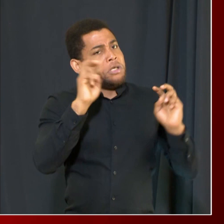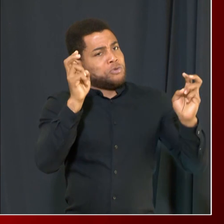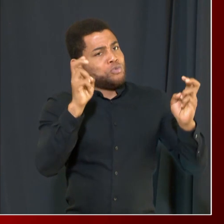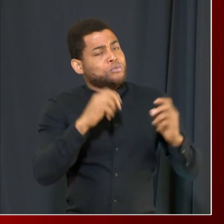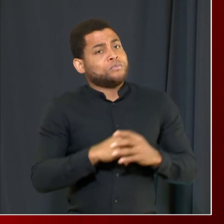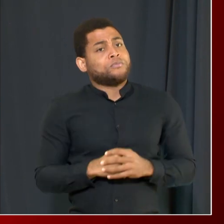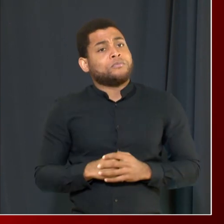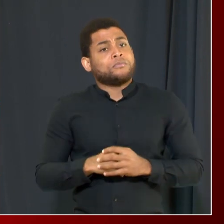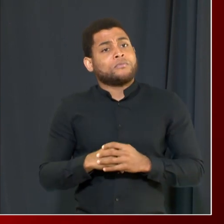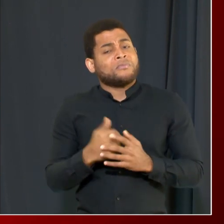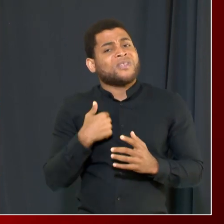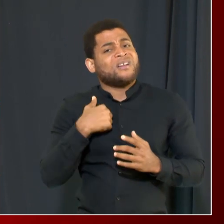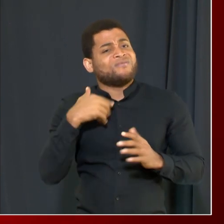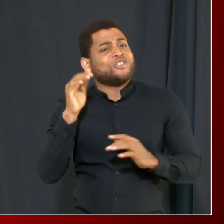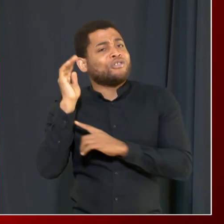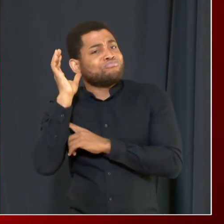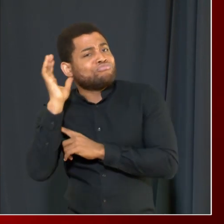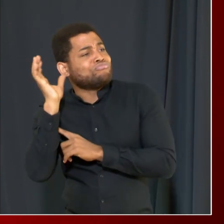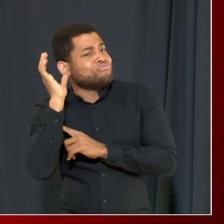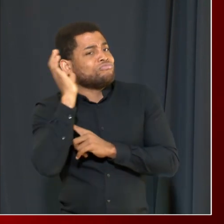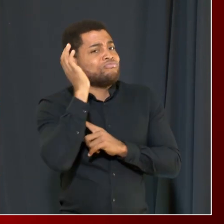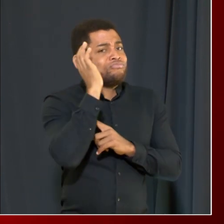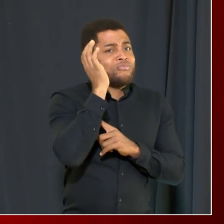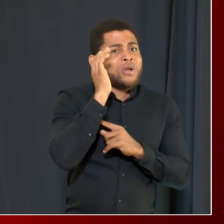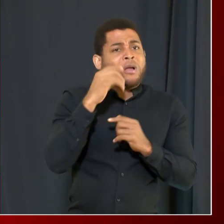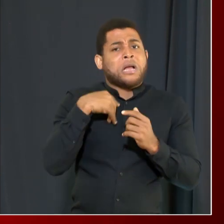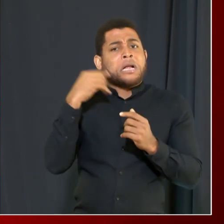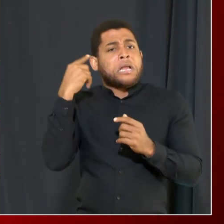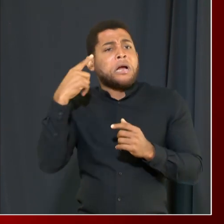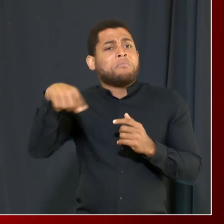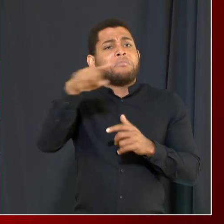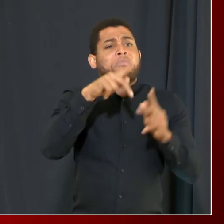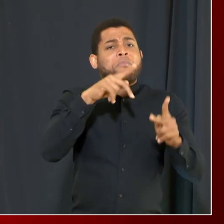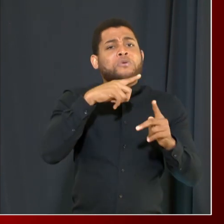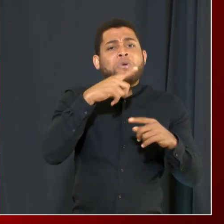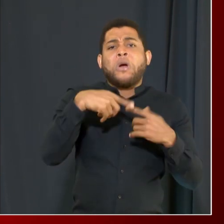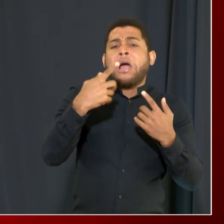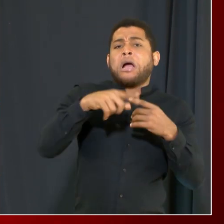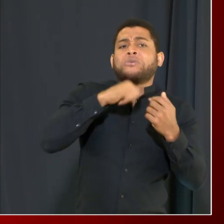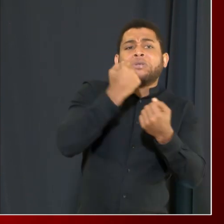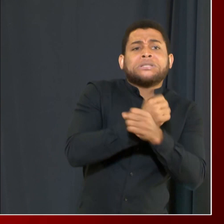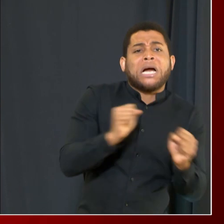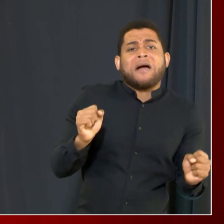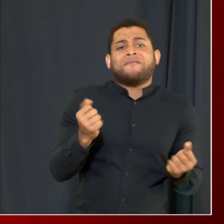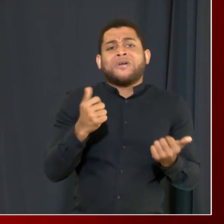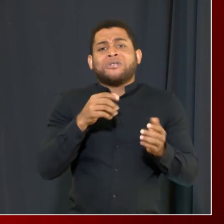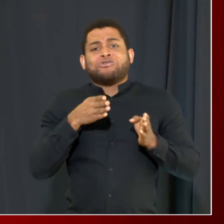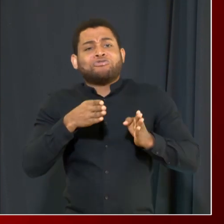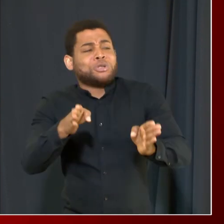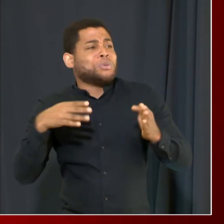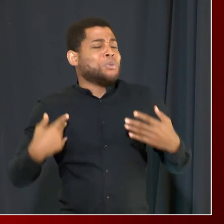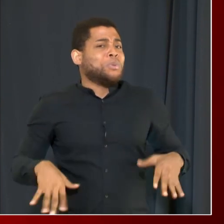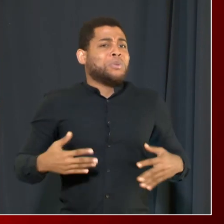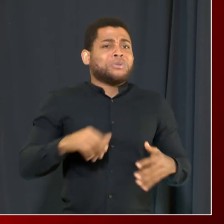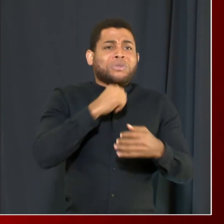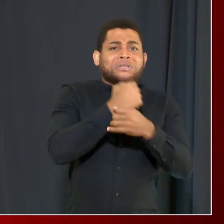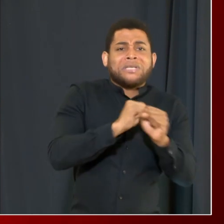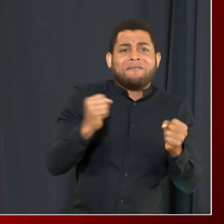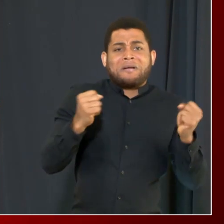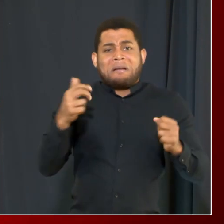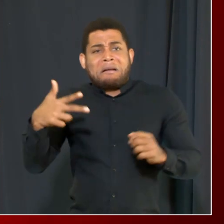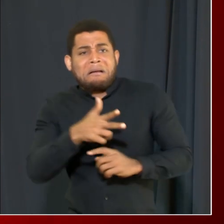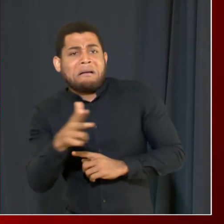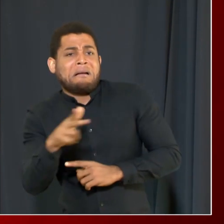people and residents talk about people who are driving unsafely on our city streets. We have seen a nearly